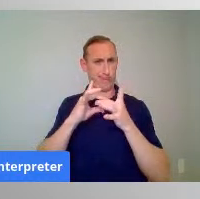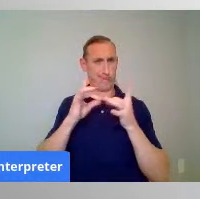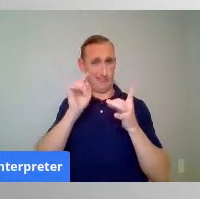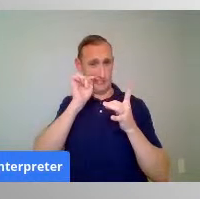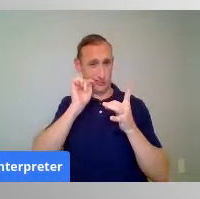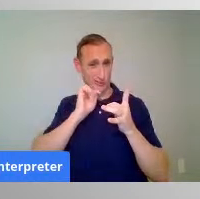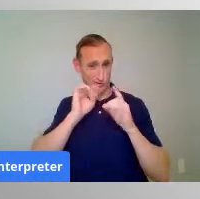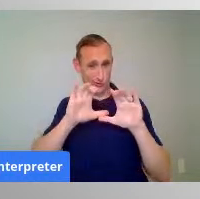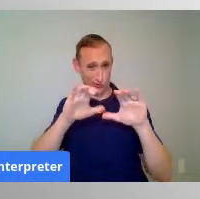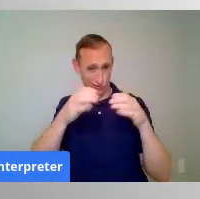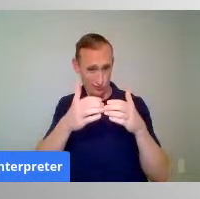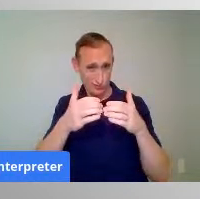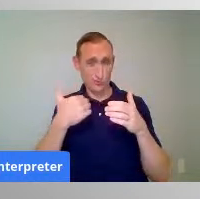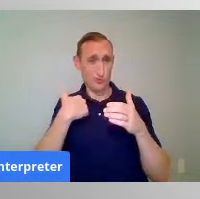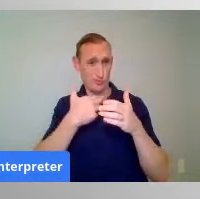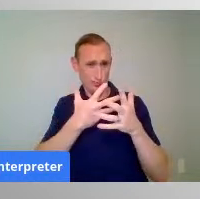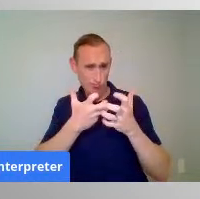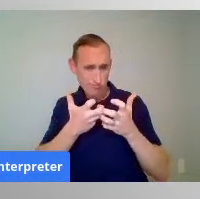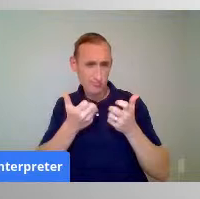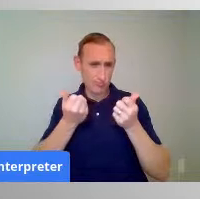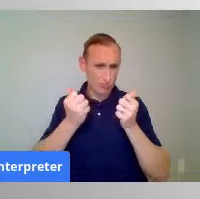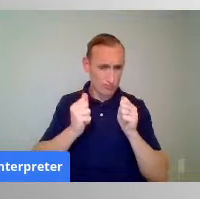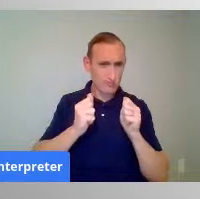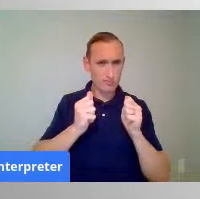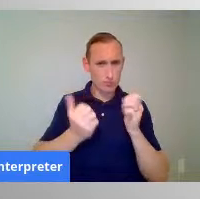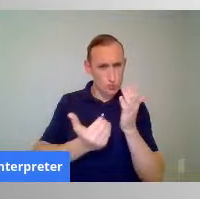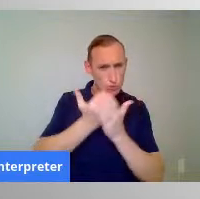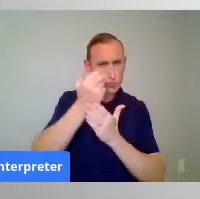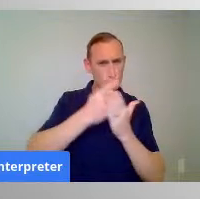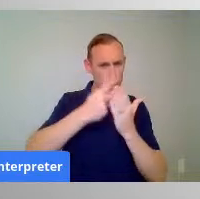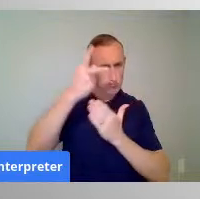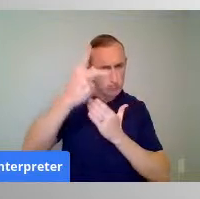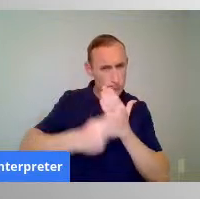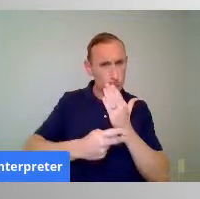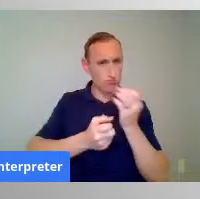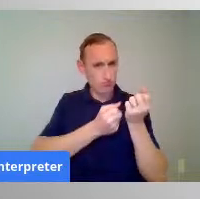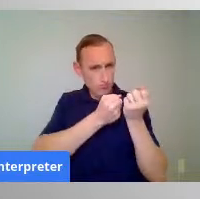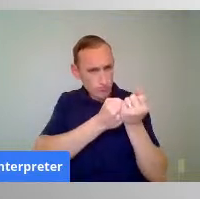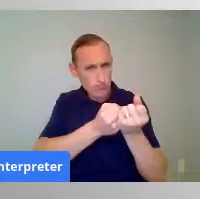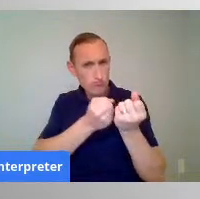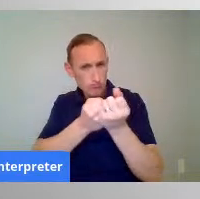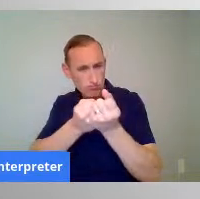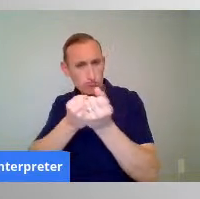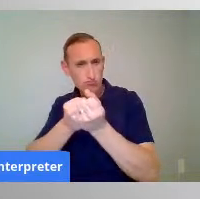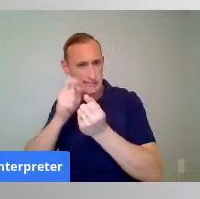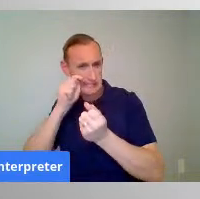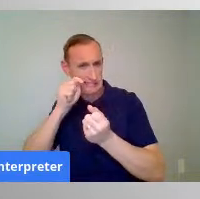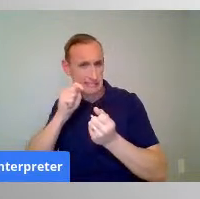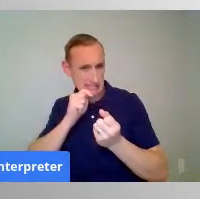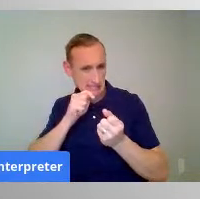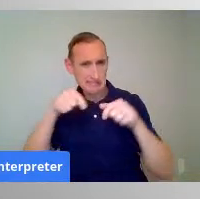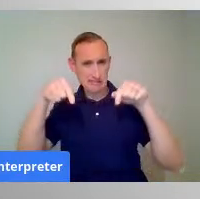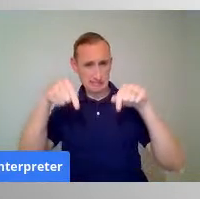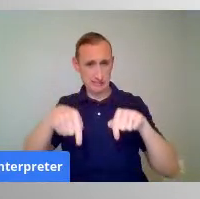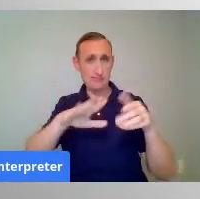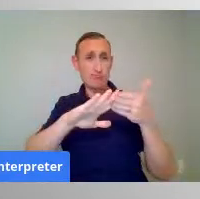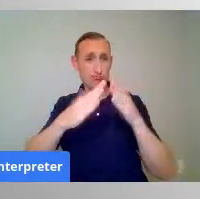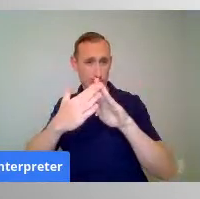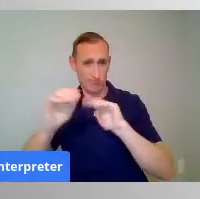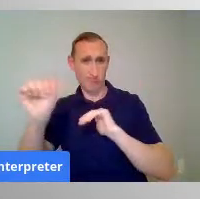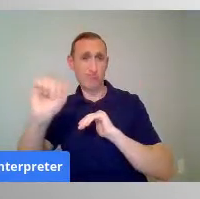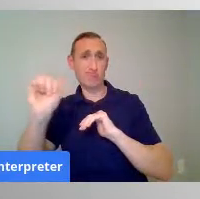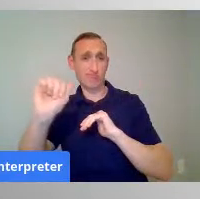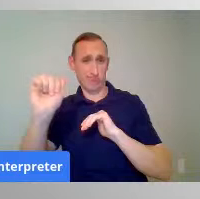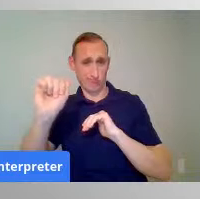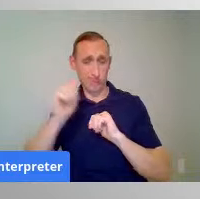We're always looking at trying to grow and serve the teens in this community. They